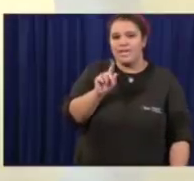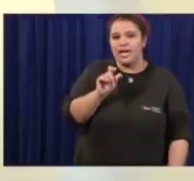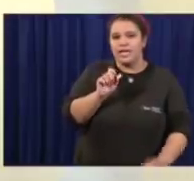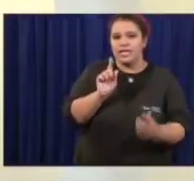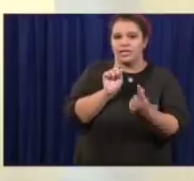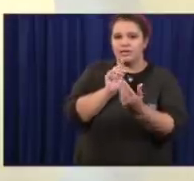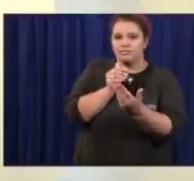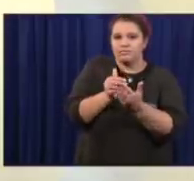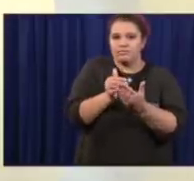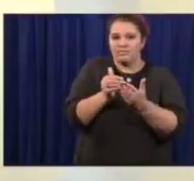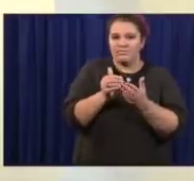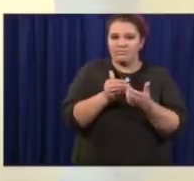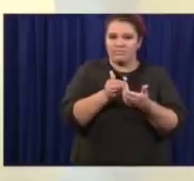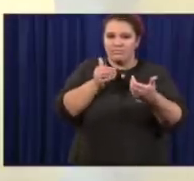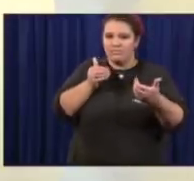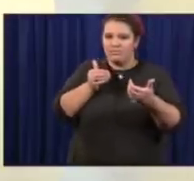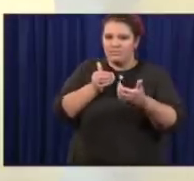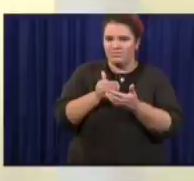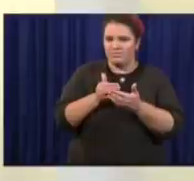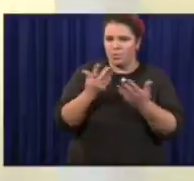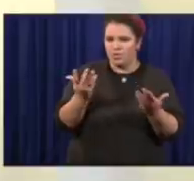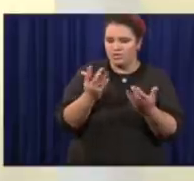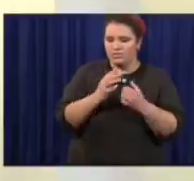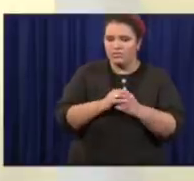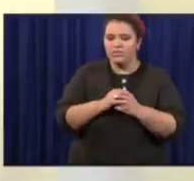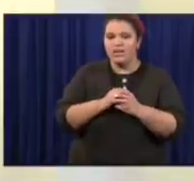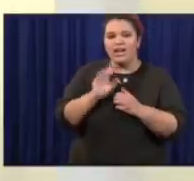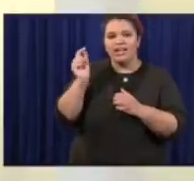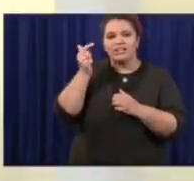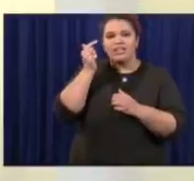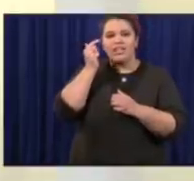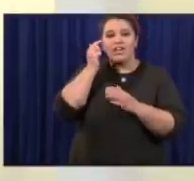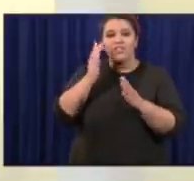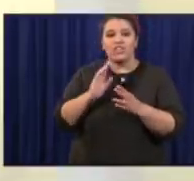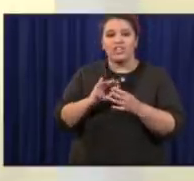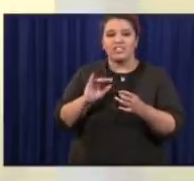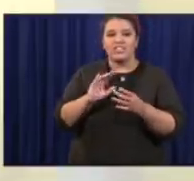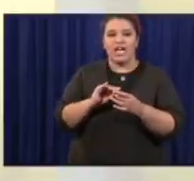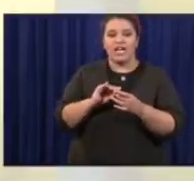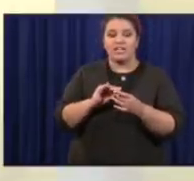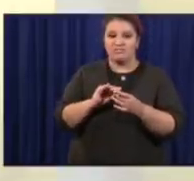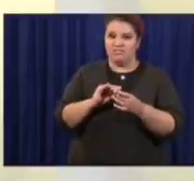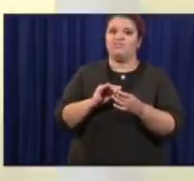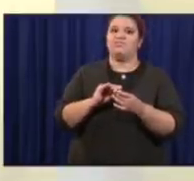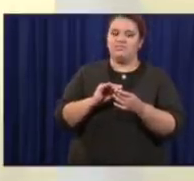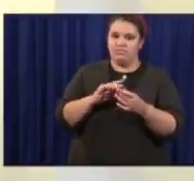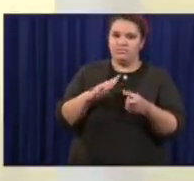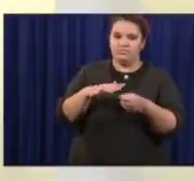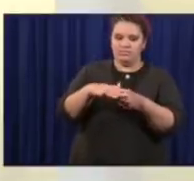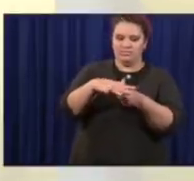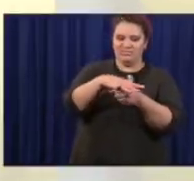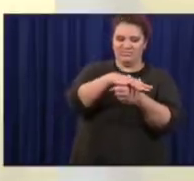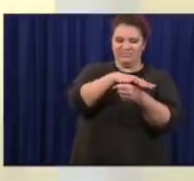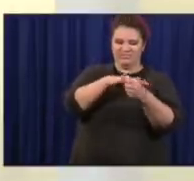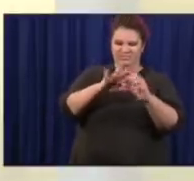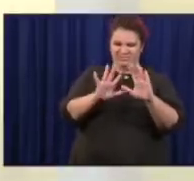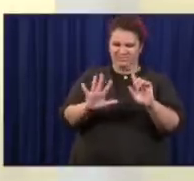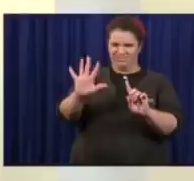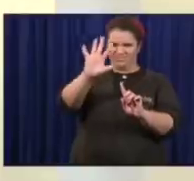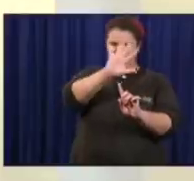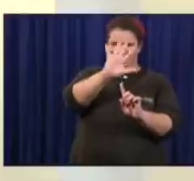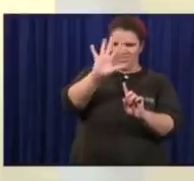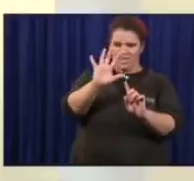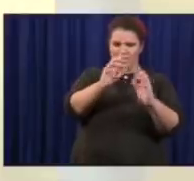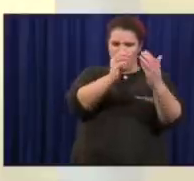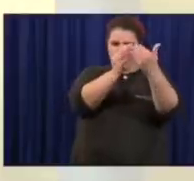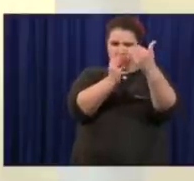about ourselves in small regions because in this world, now we know we're global across the United States and we